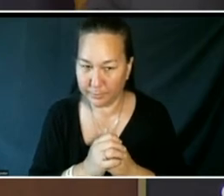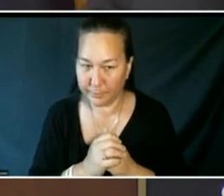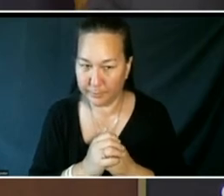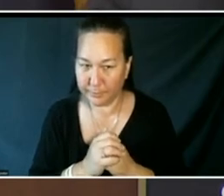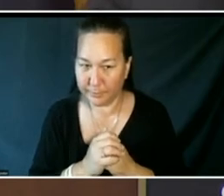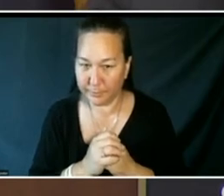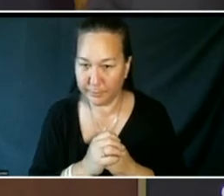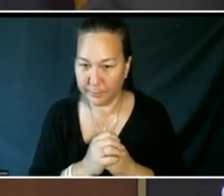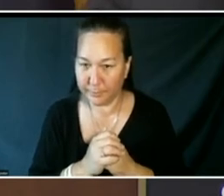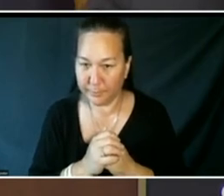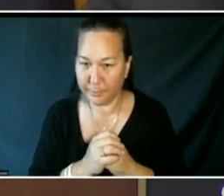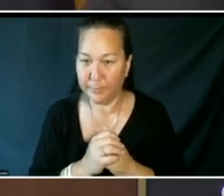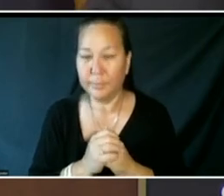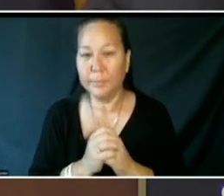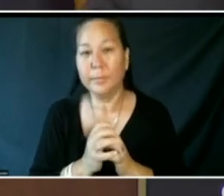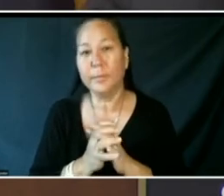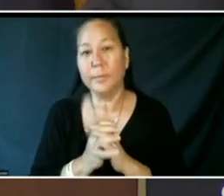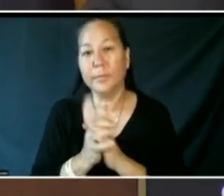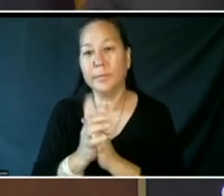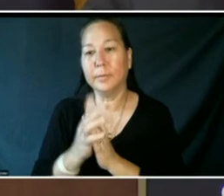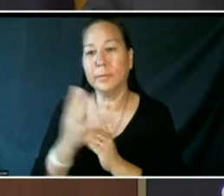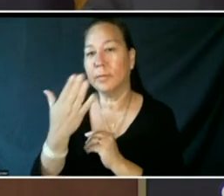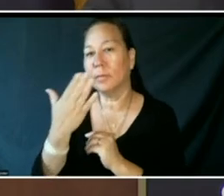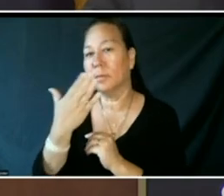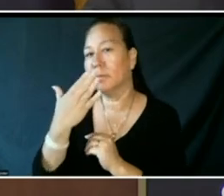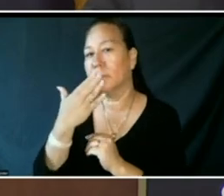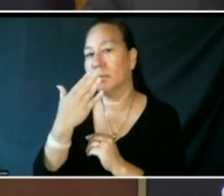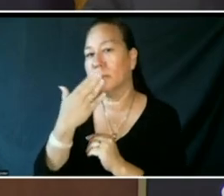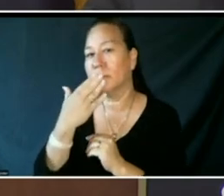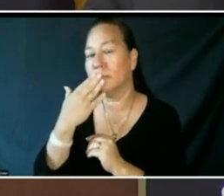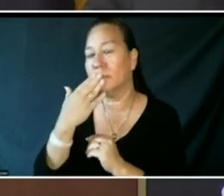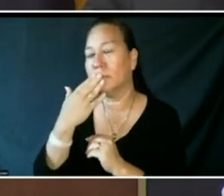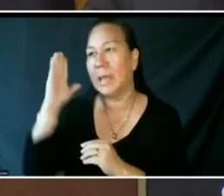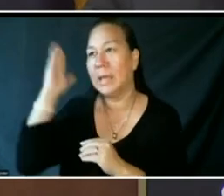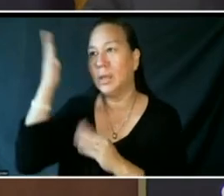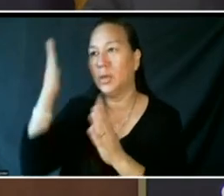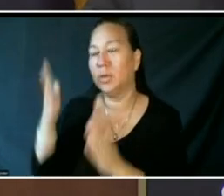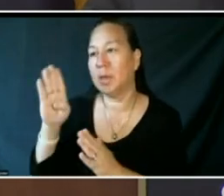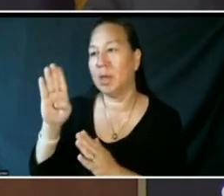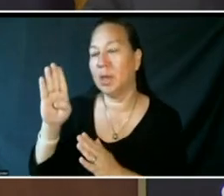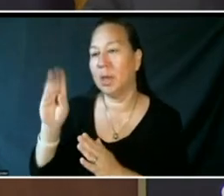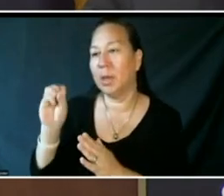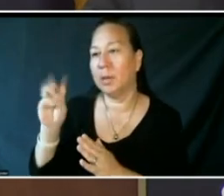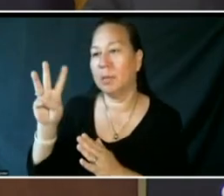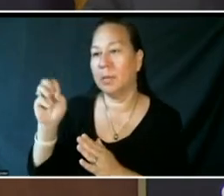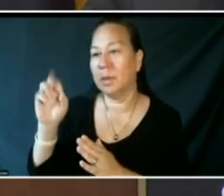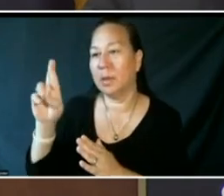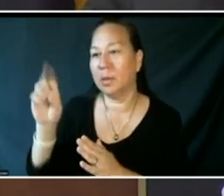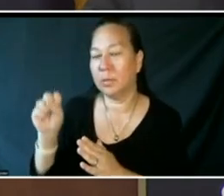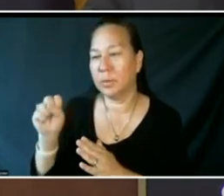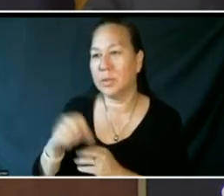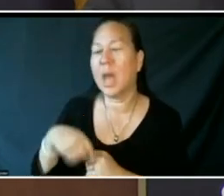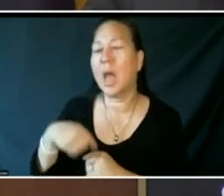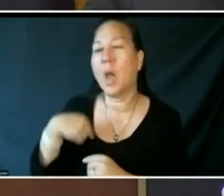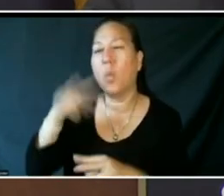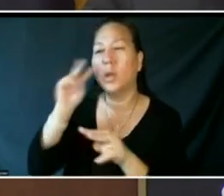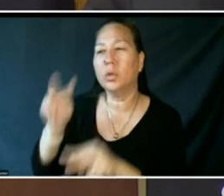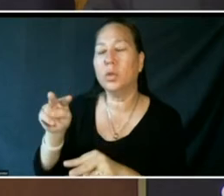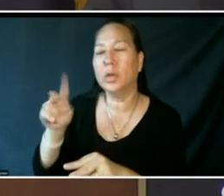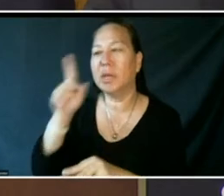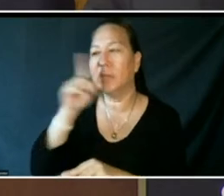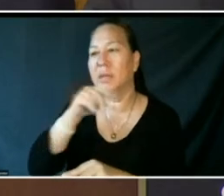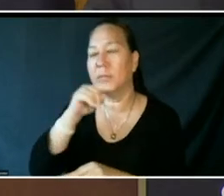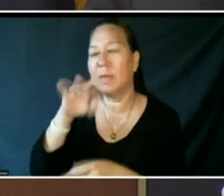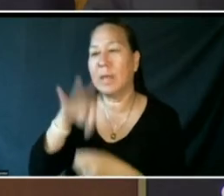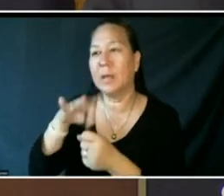Thank you, Speaker Bowers. I now want to look even more deeply at the fake electors scheme. Every